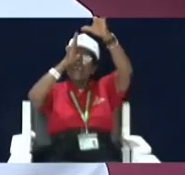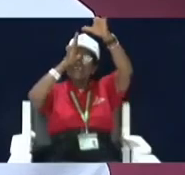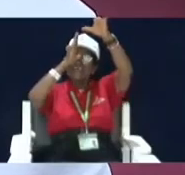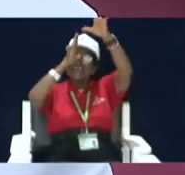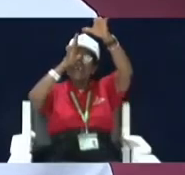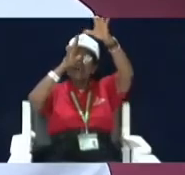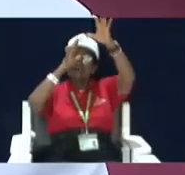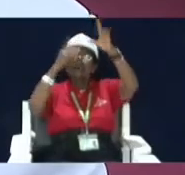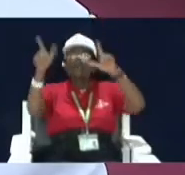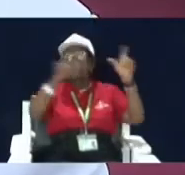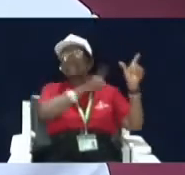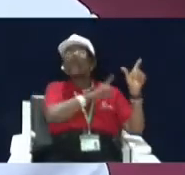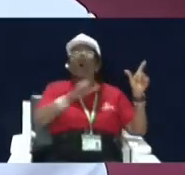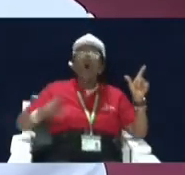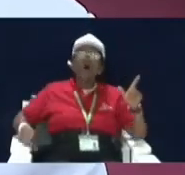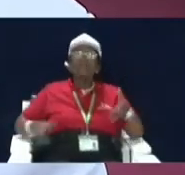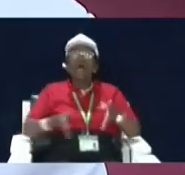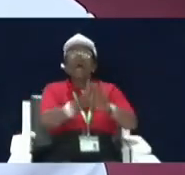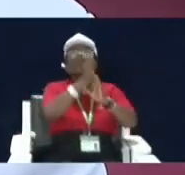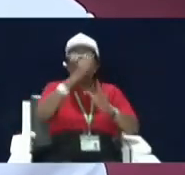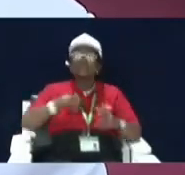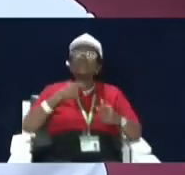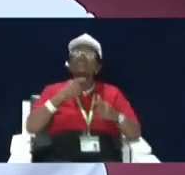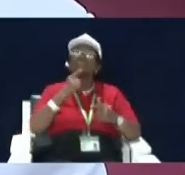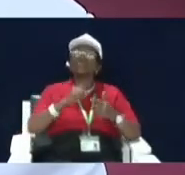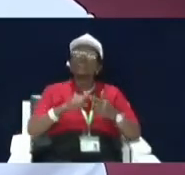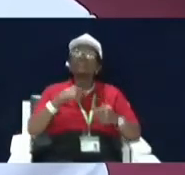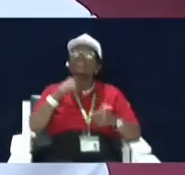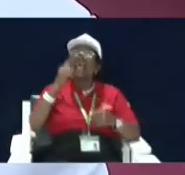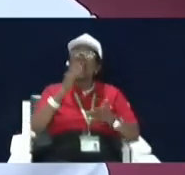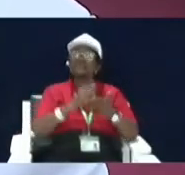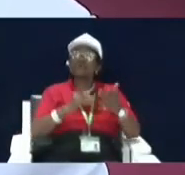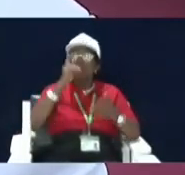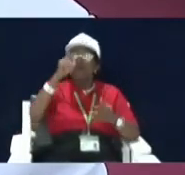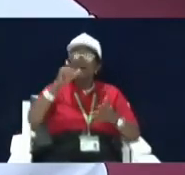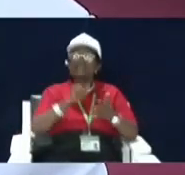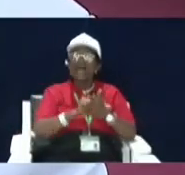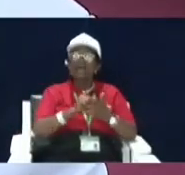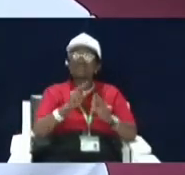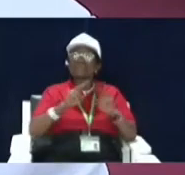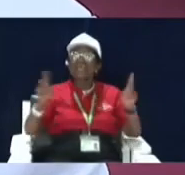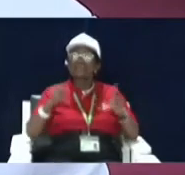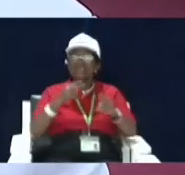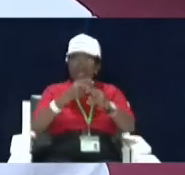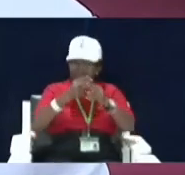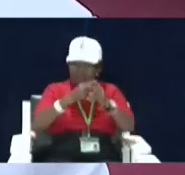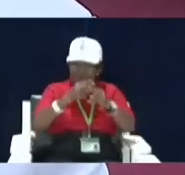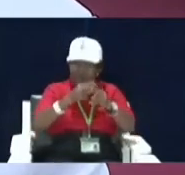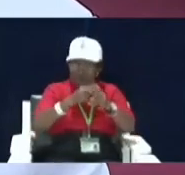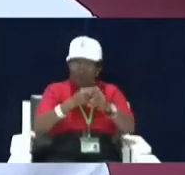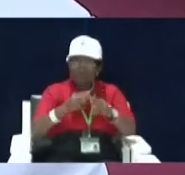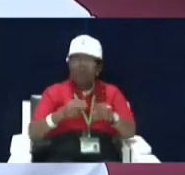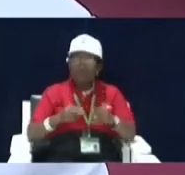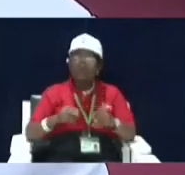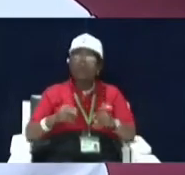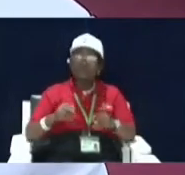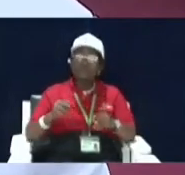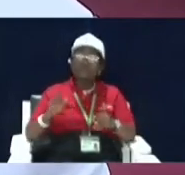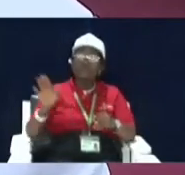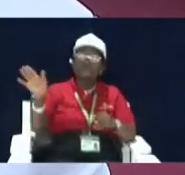The Lord asked me to tell someone that very soon your song will be,